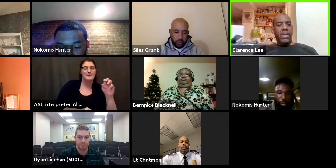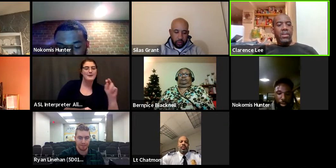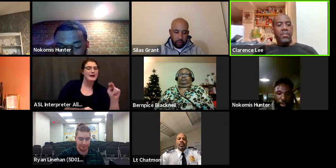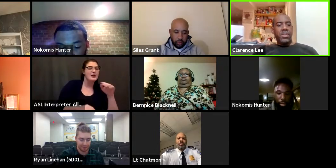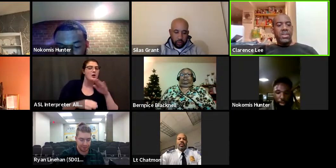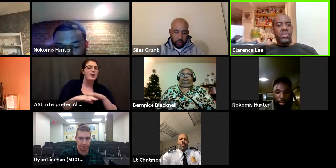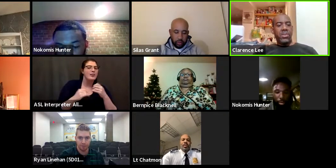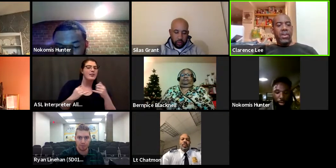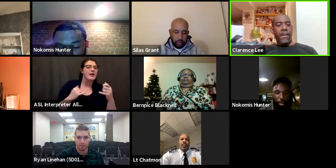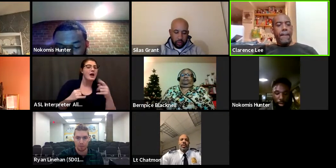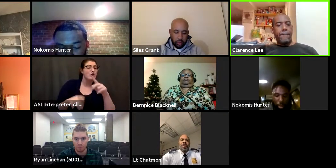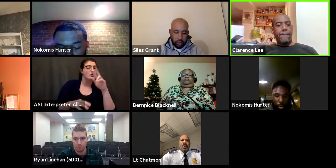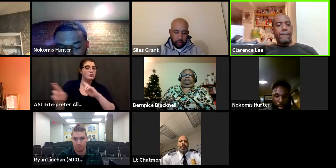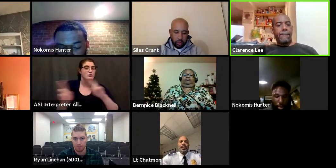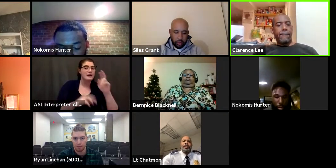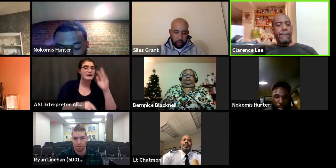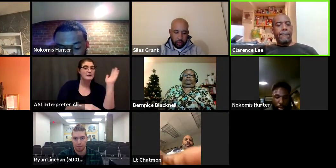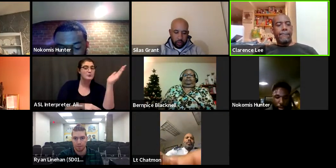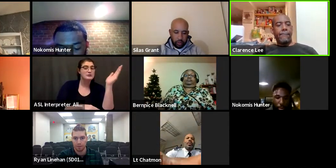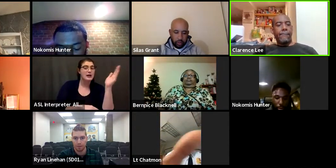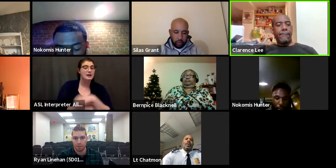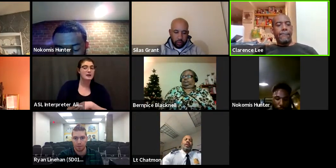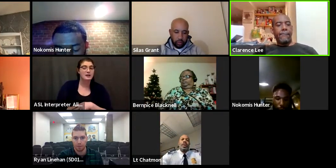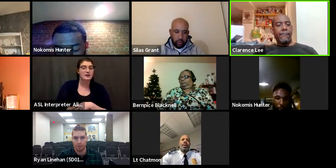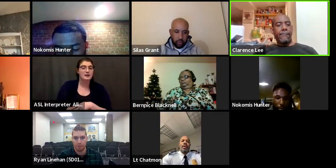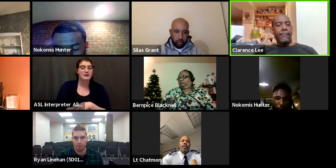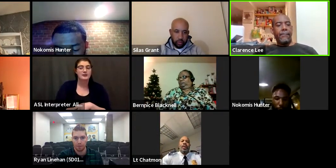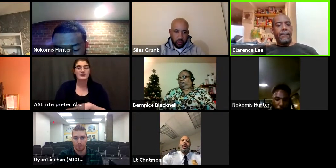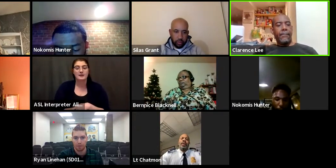Are you ready to present, sir?